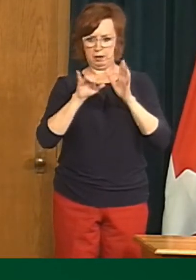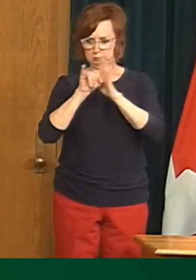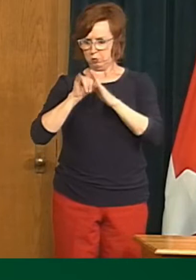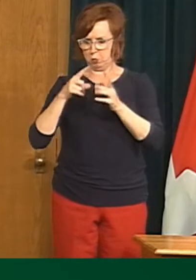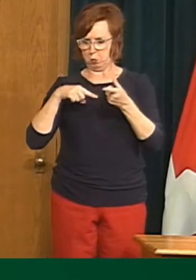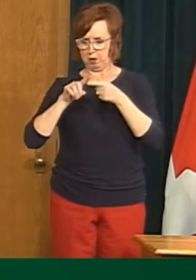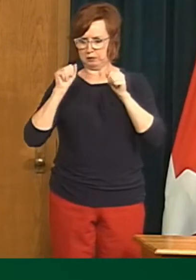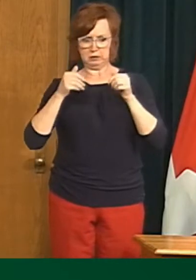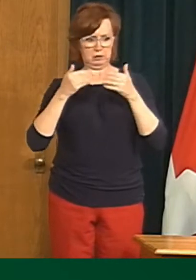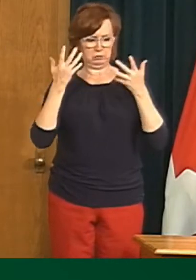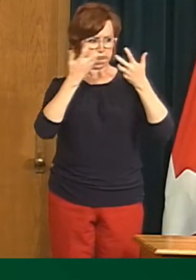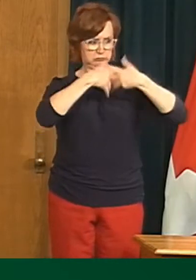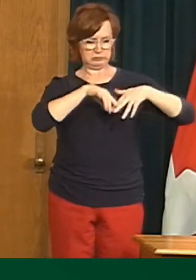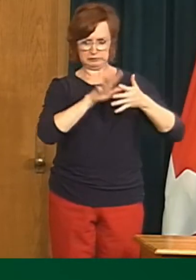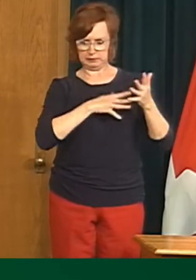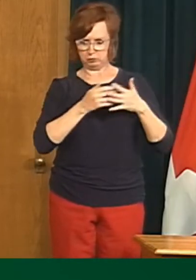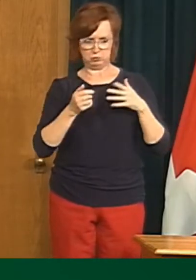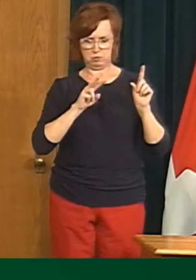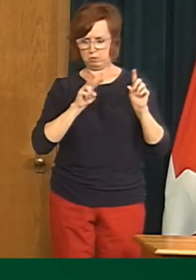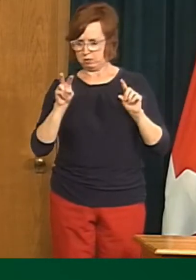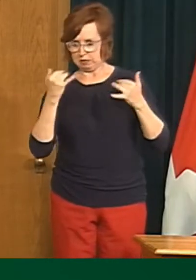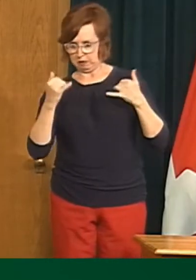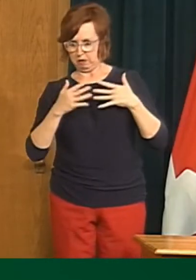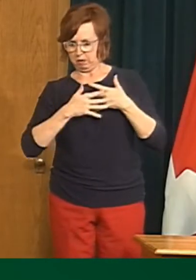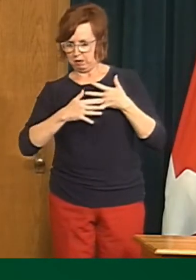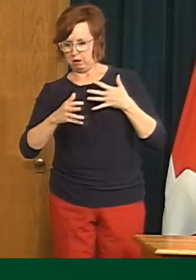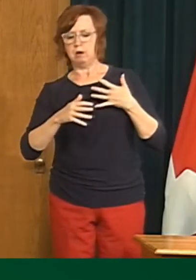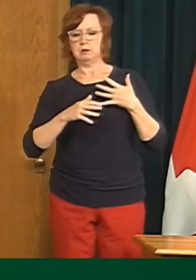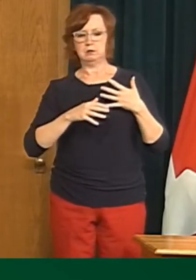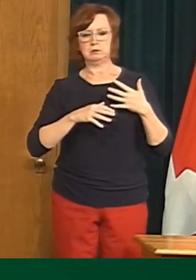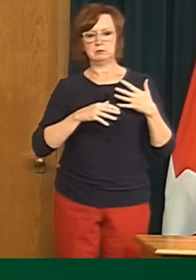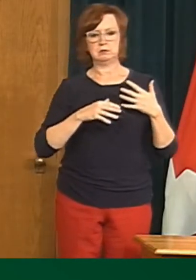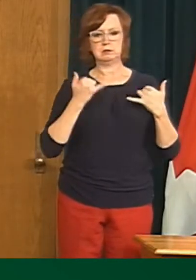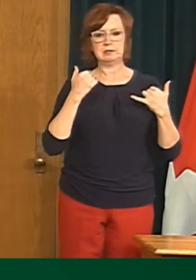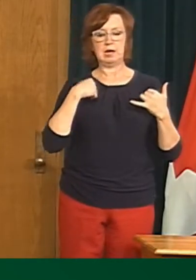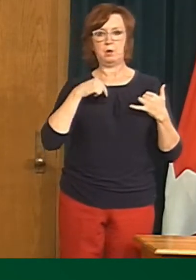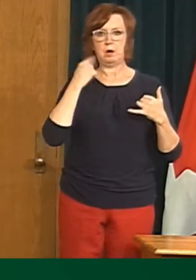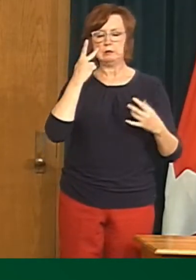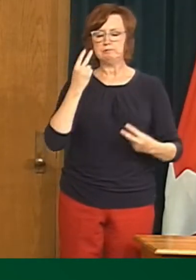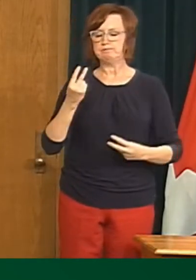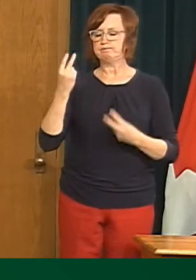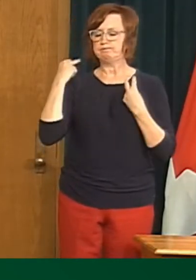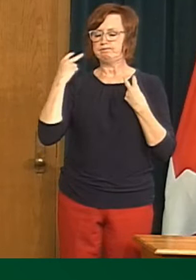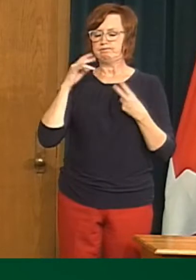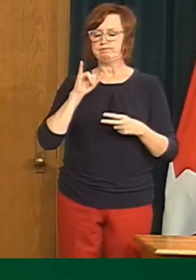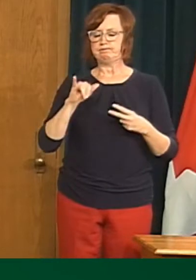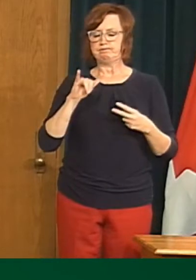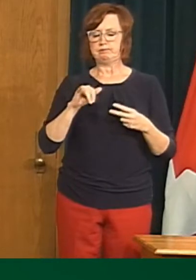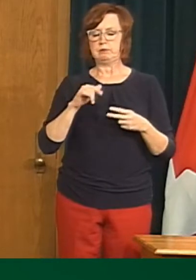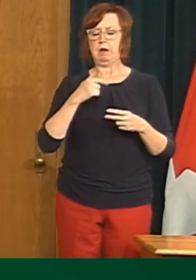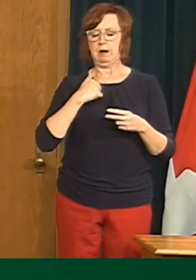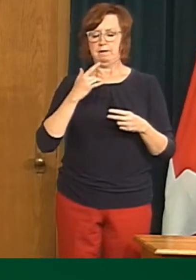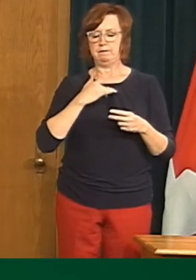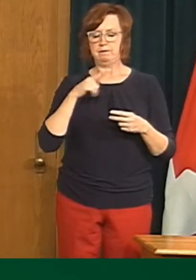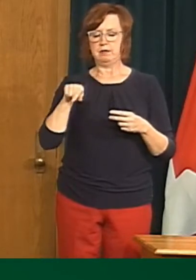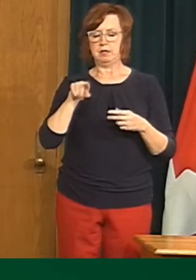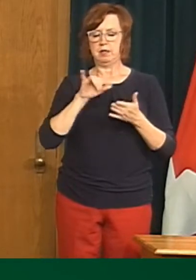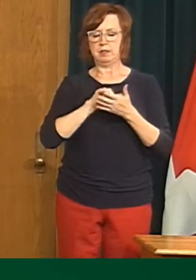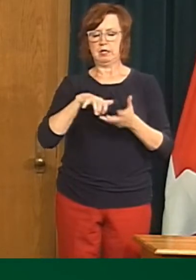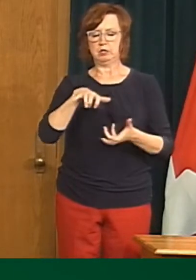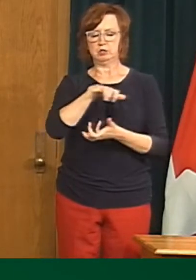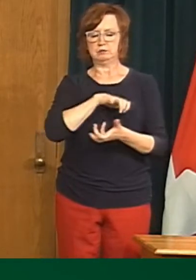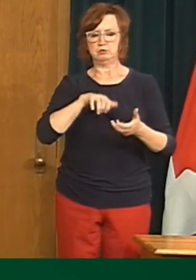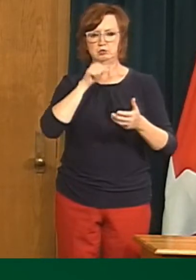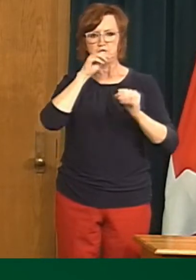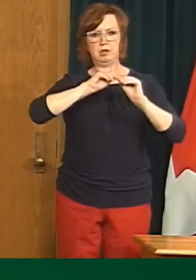that, I can see in hindsight that there is at times confusion. There is at times, the onus is on me to communicate better